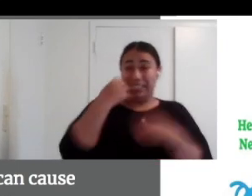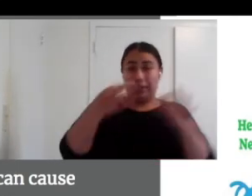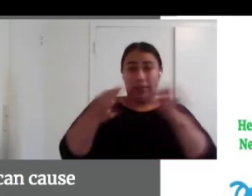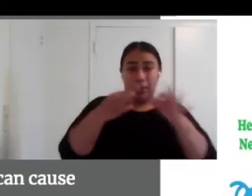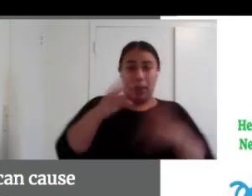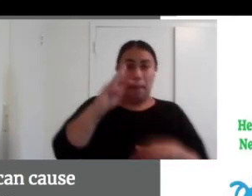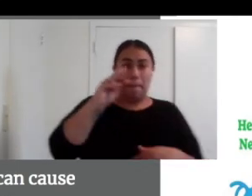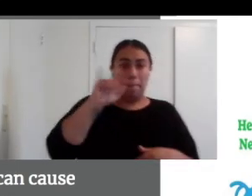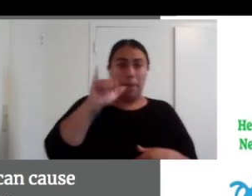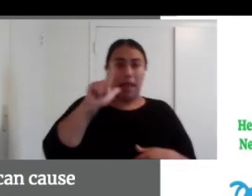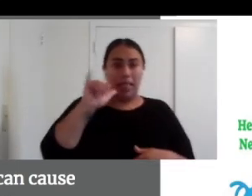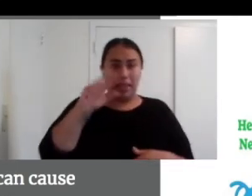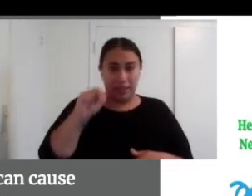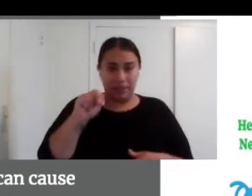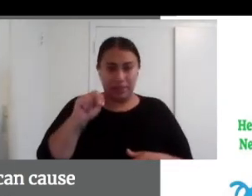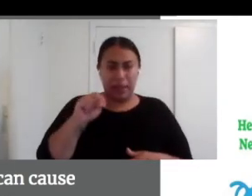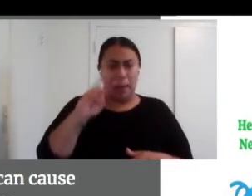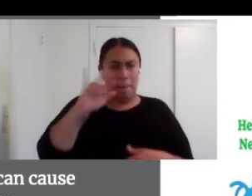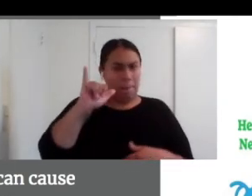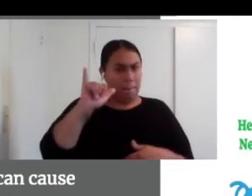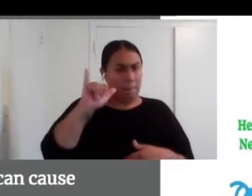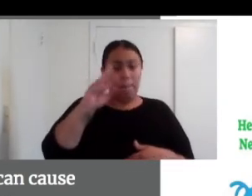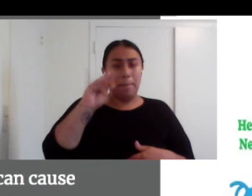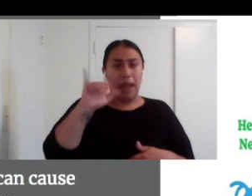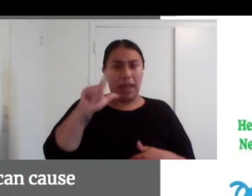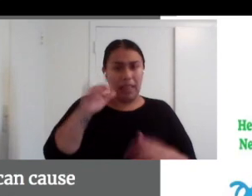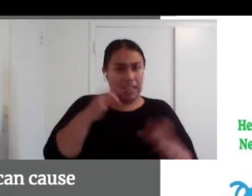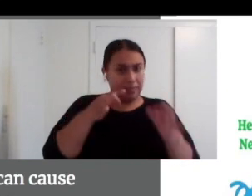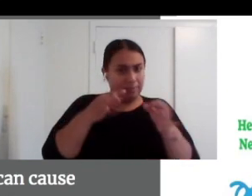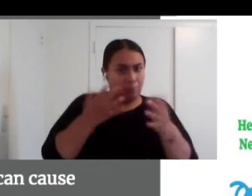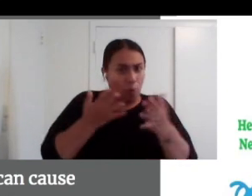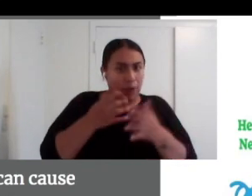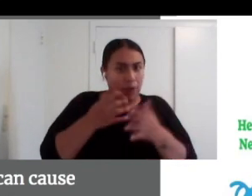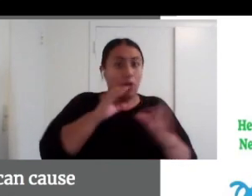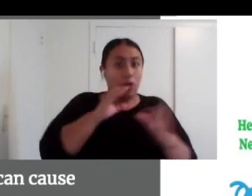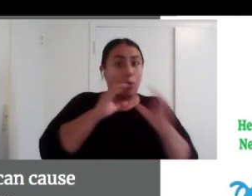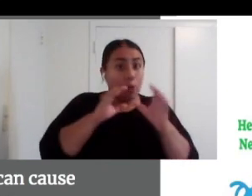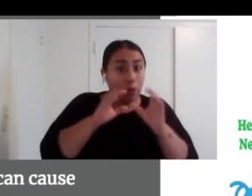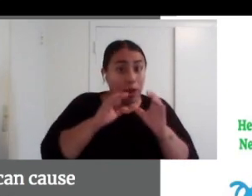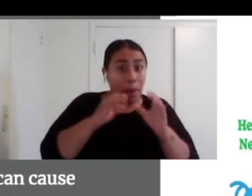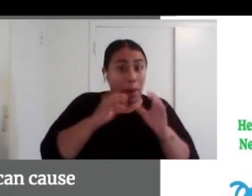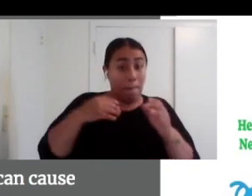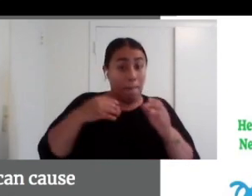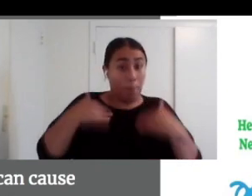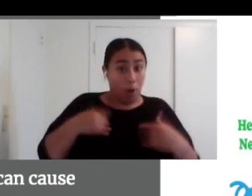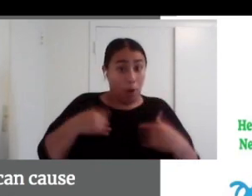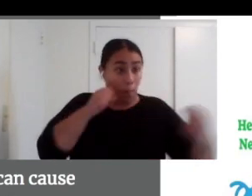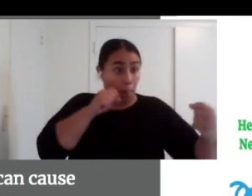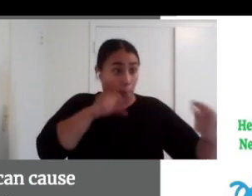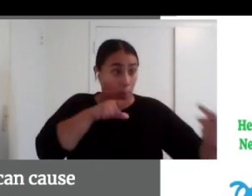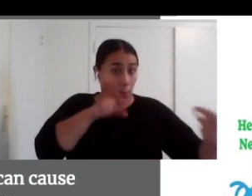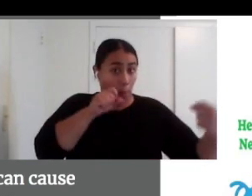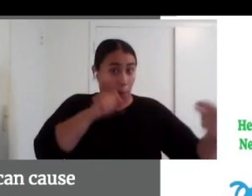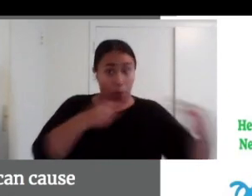a certain area of their body. Now, again, I'm just going to use my arm because it's the easiest example. But if I want to reach over and grab the water bottle that's sitting